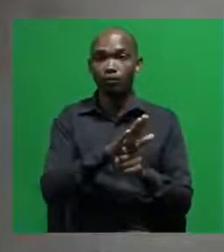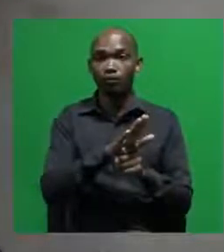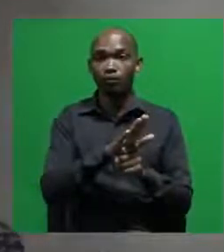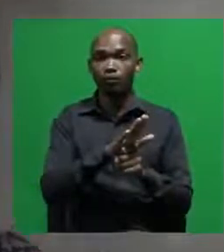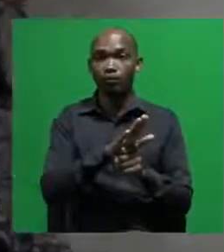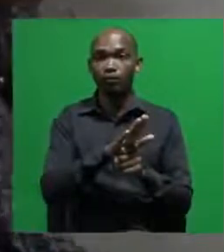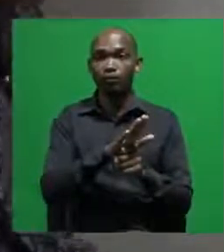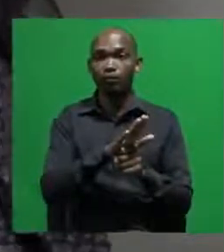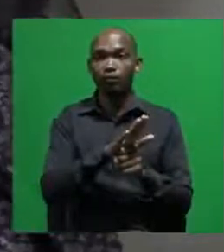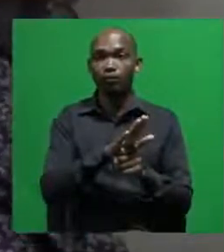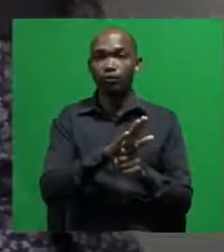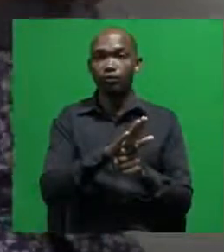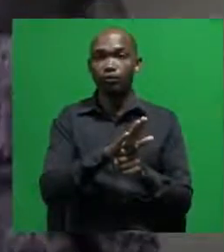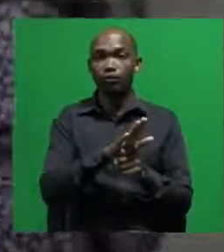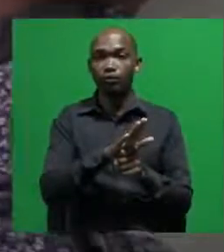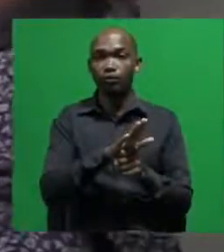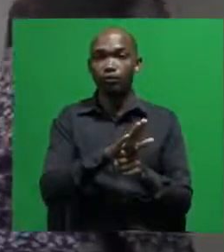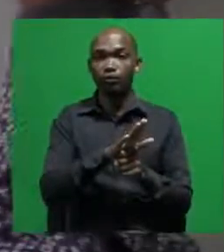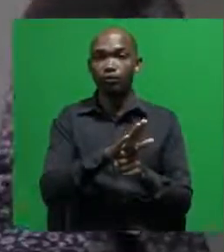of a rectangular